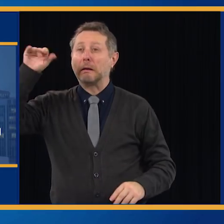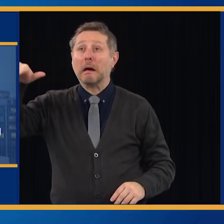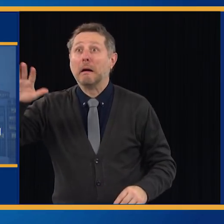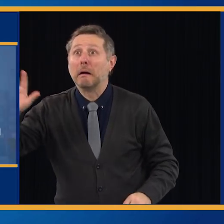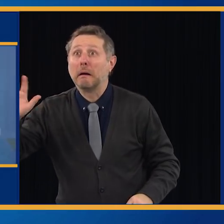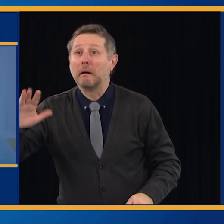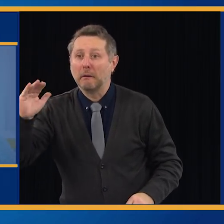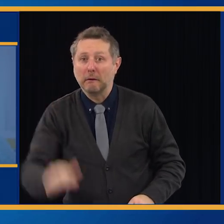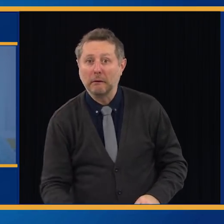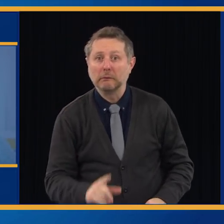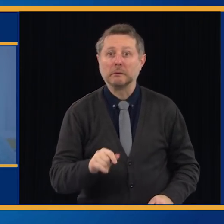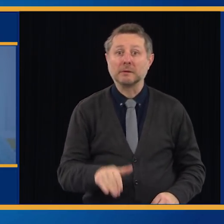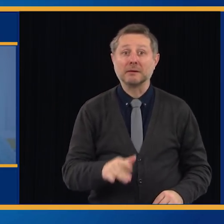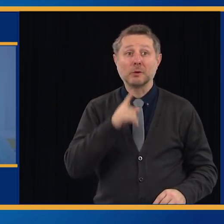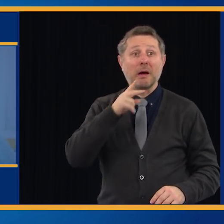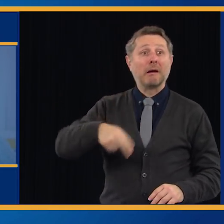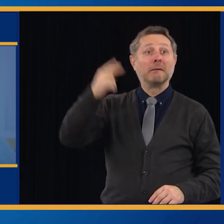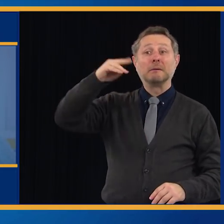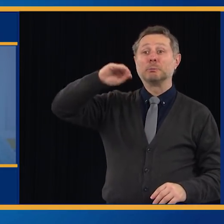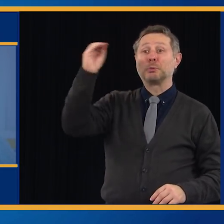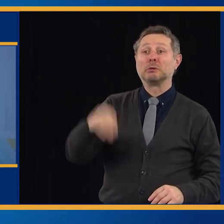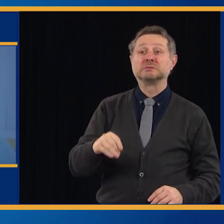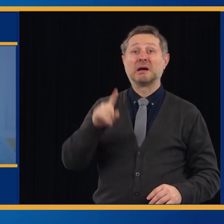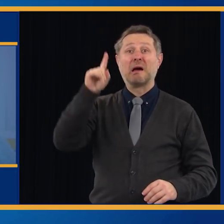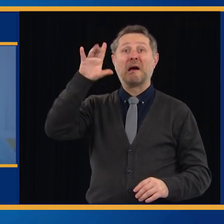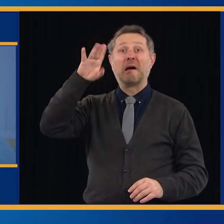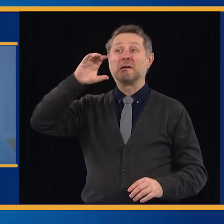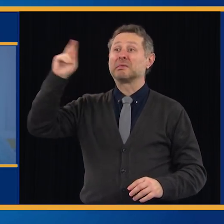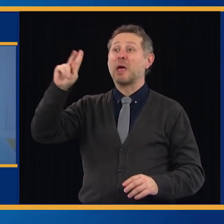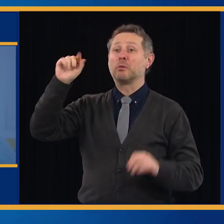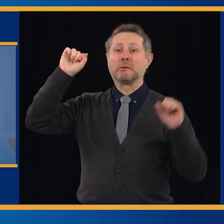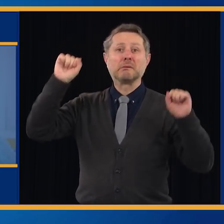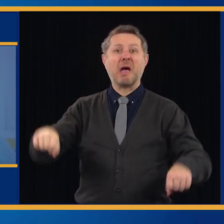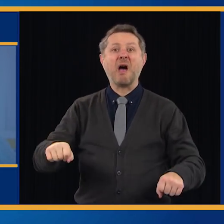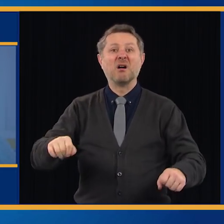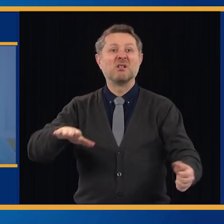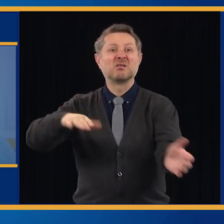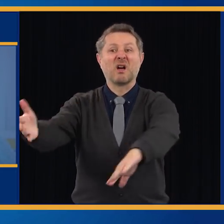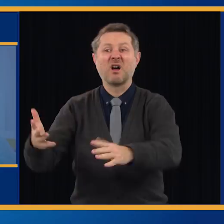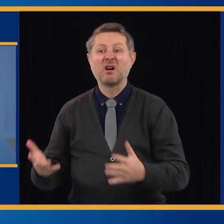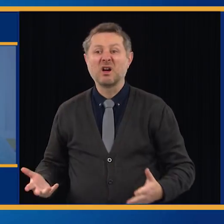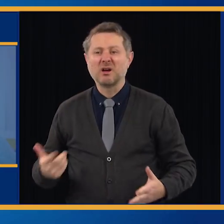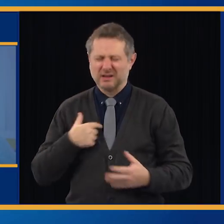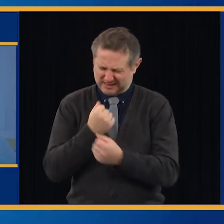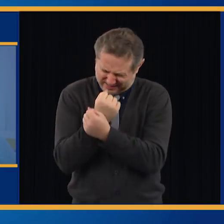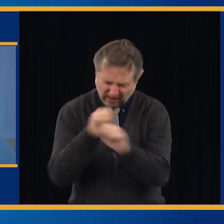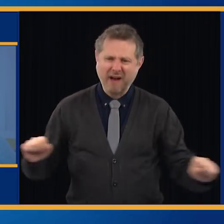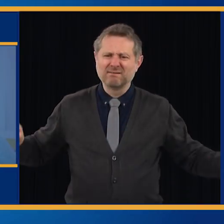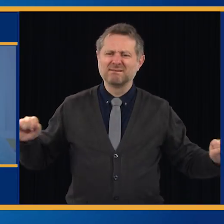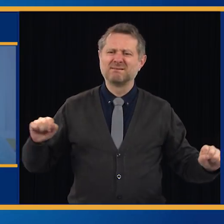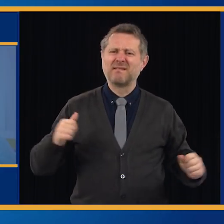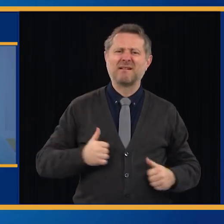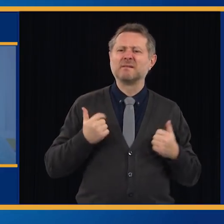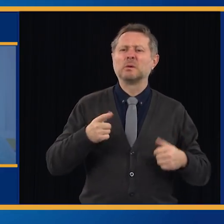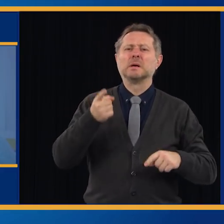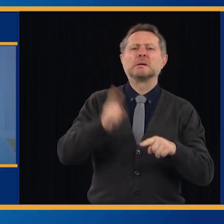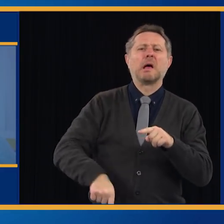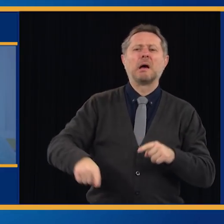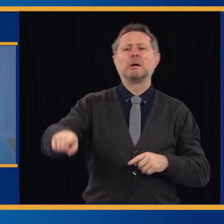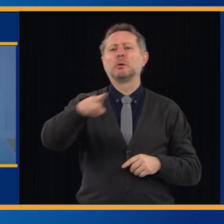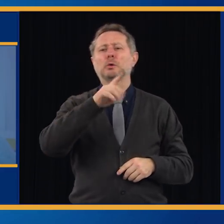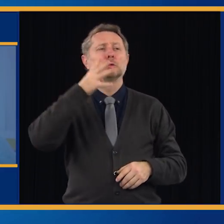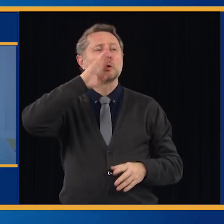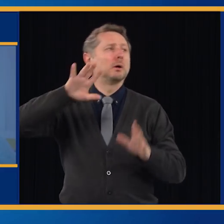literally saved lives. We can't now negate everything that we accomplished. We have to do the opposite. We have to take